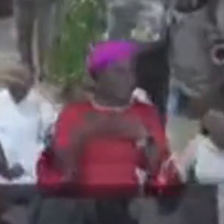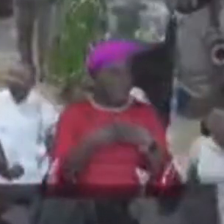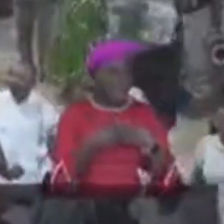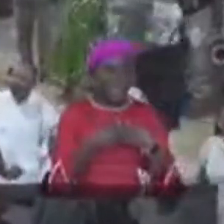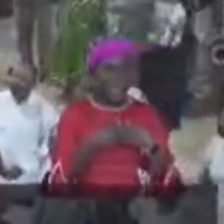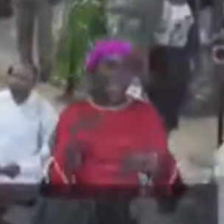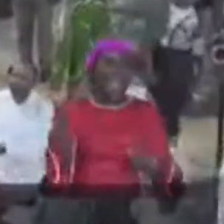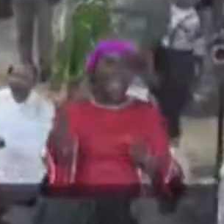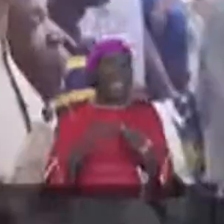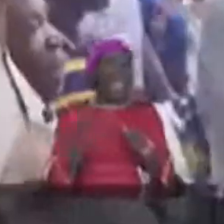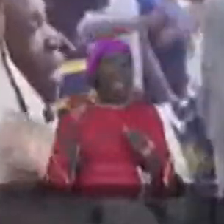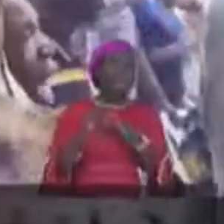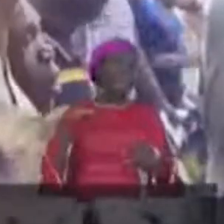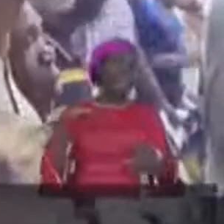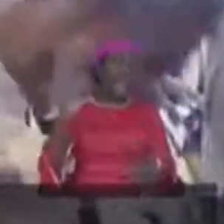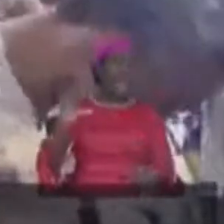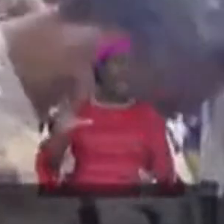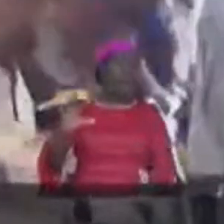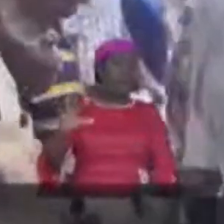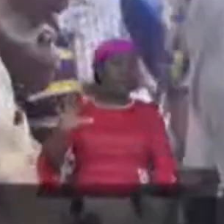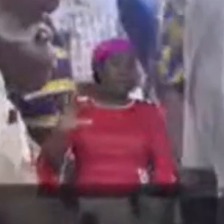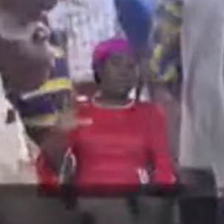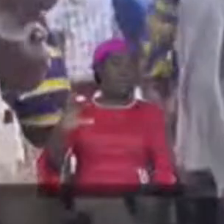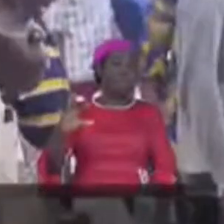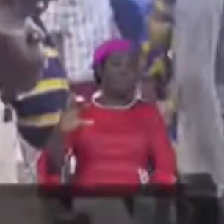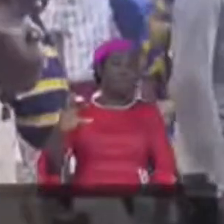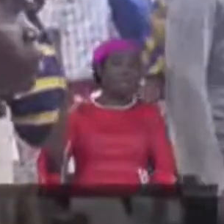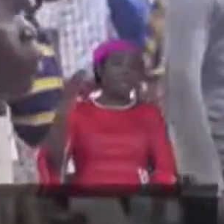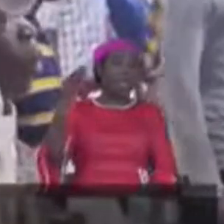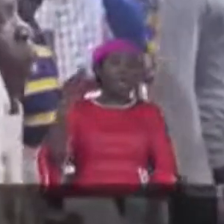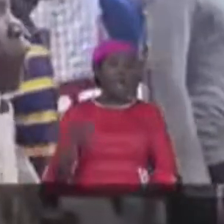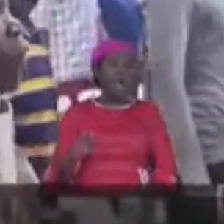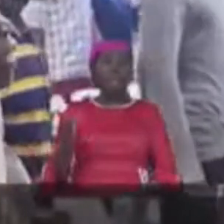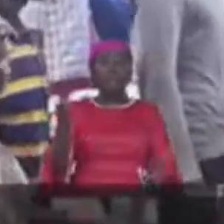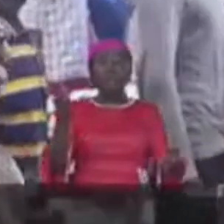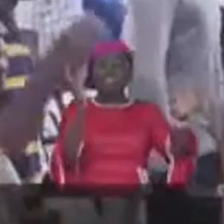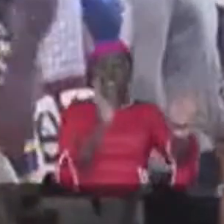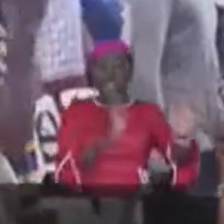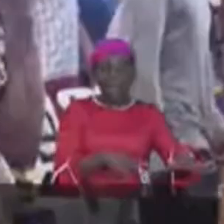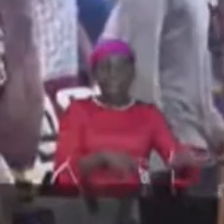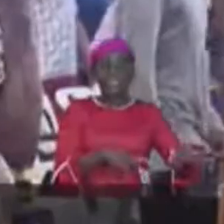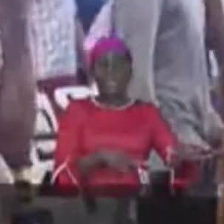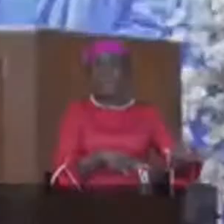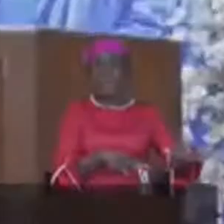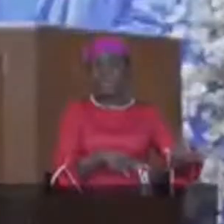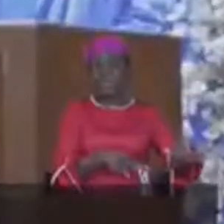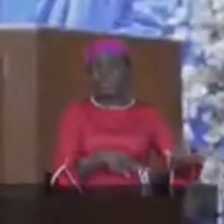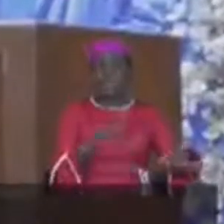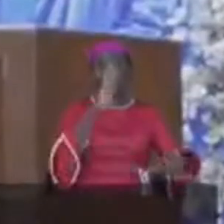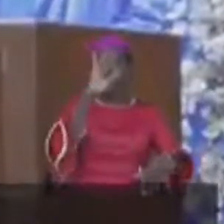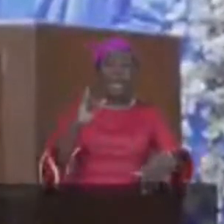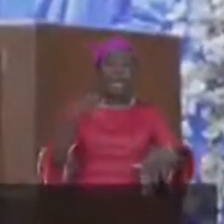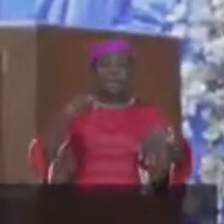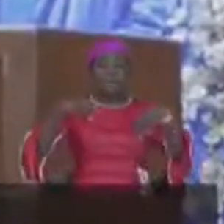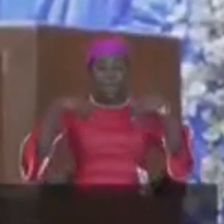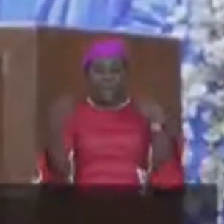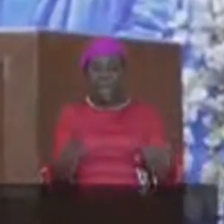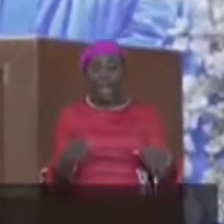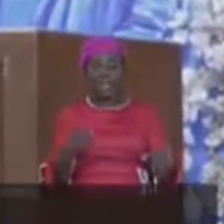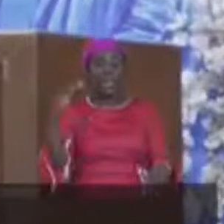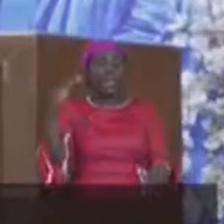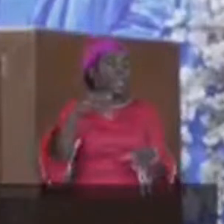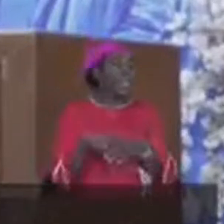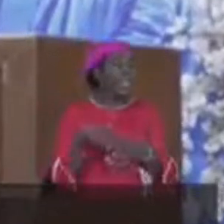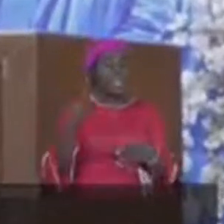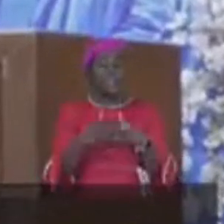every arrow of untimely death by the power in